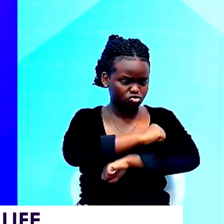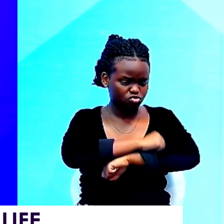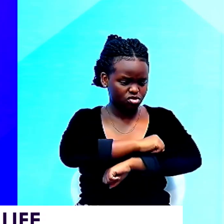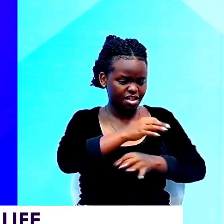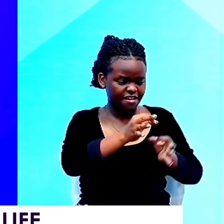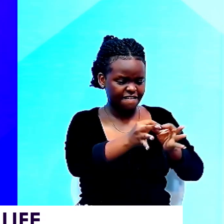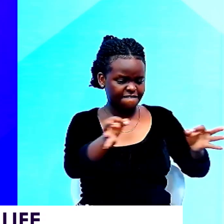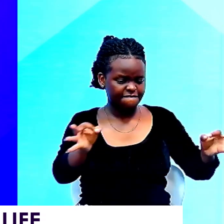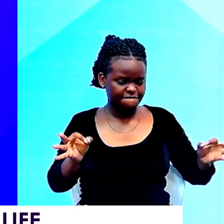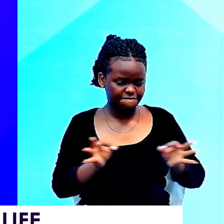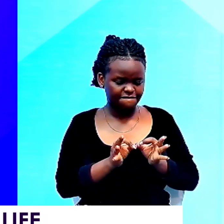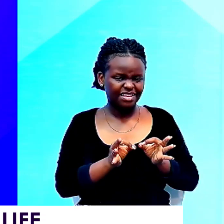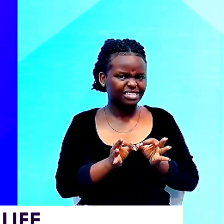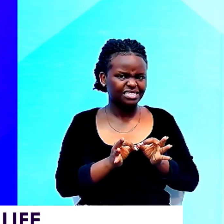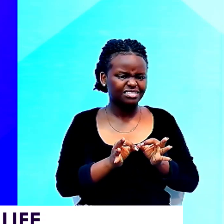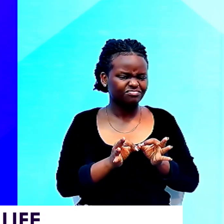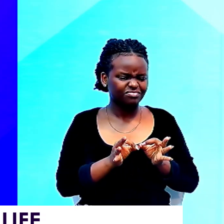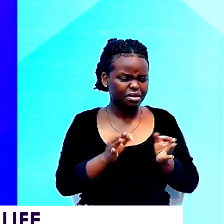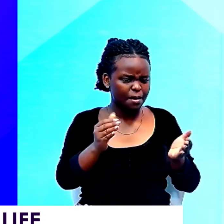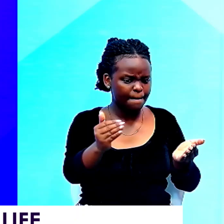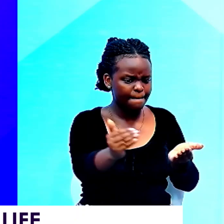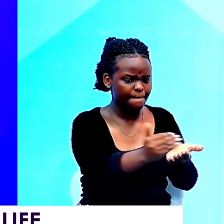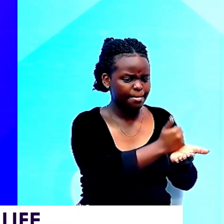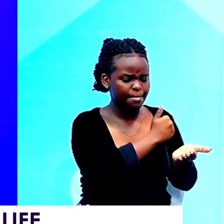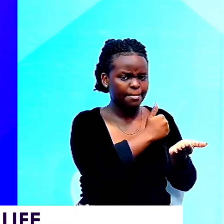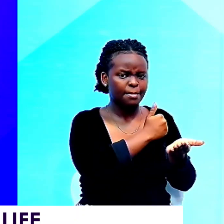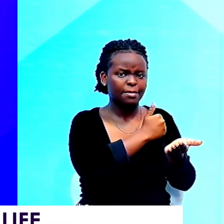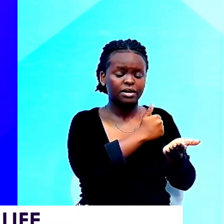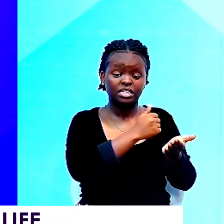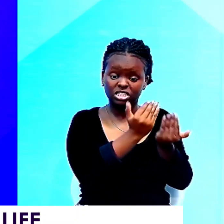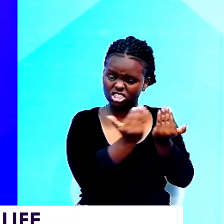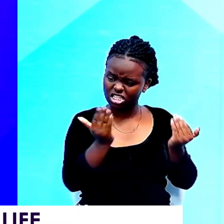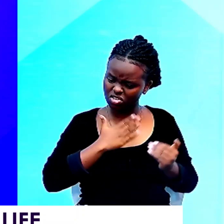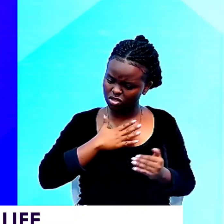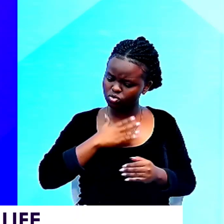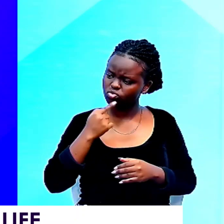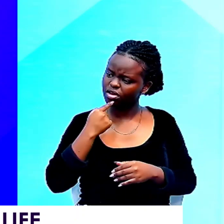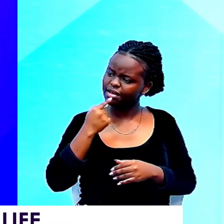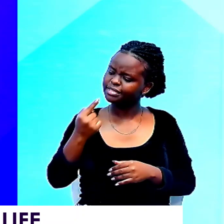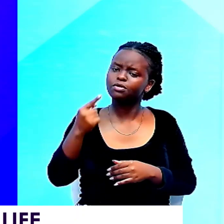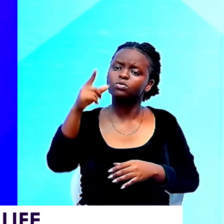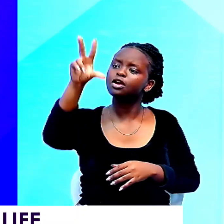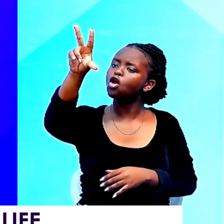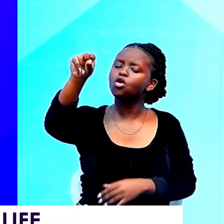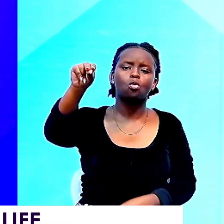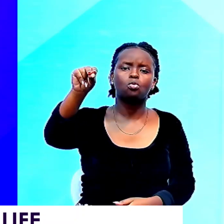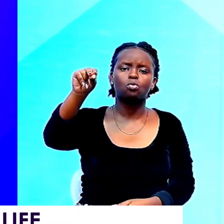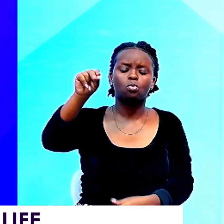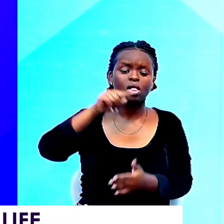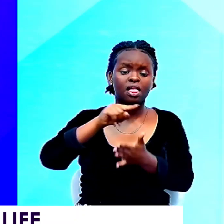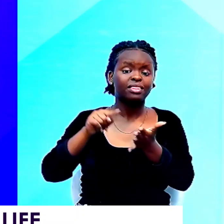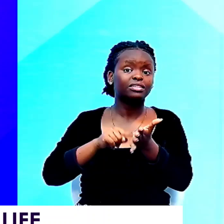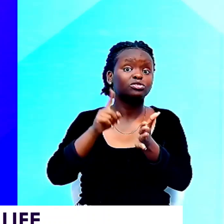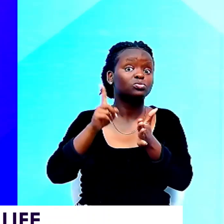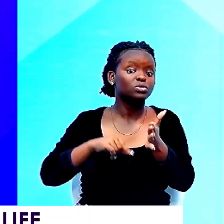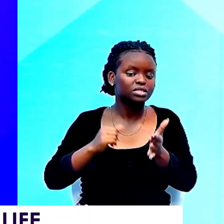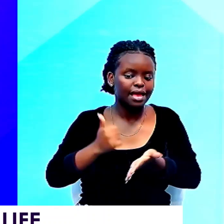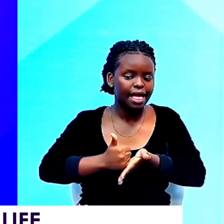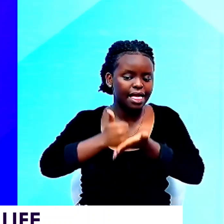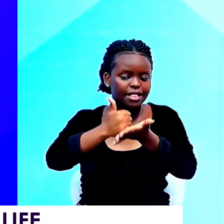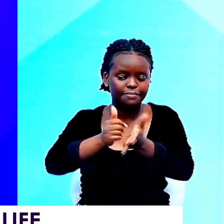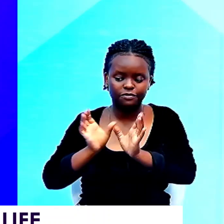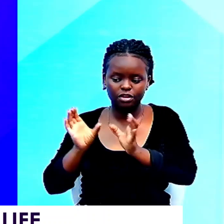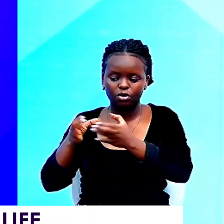from them. I loved our children. They came out, they said no. And remember, this was by the assistance of the community